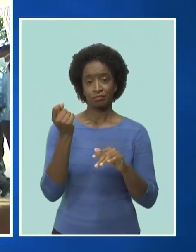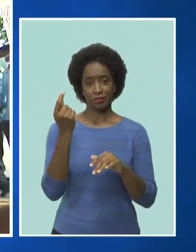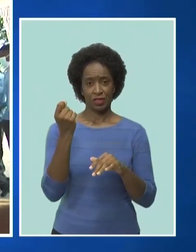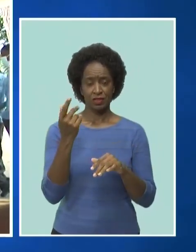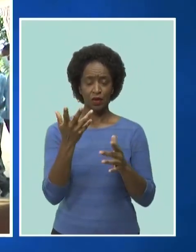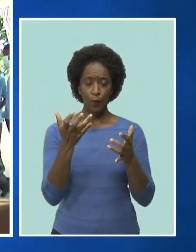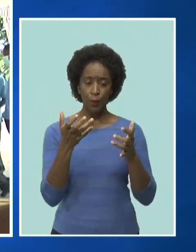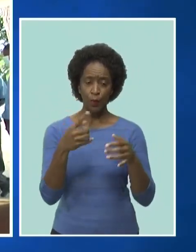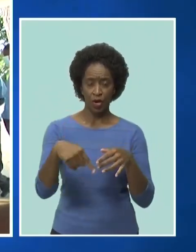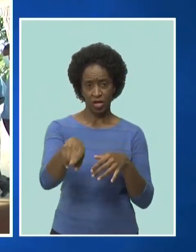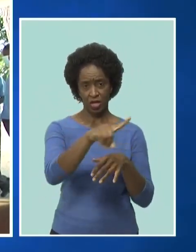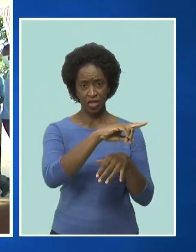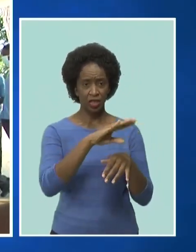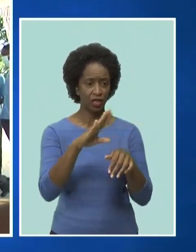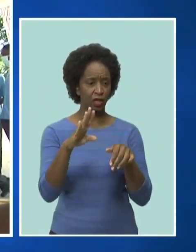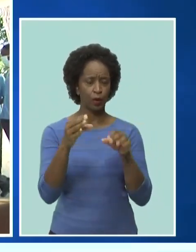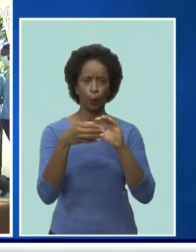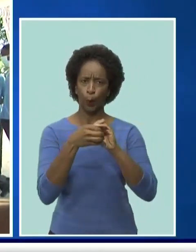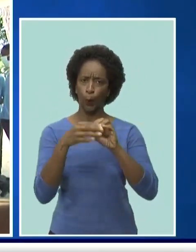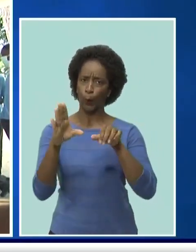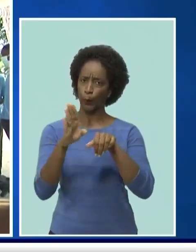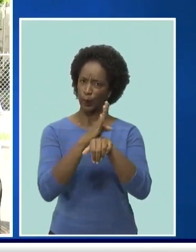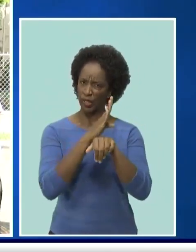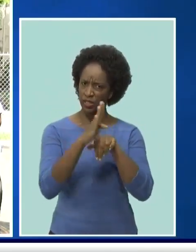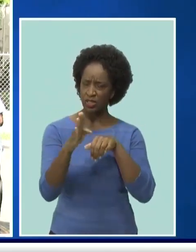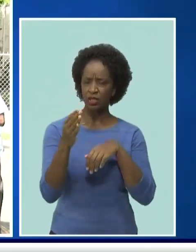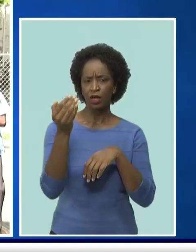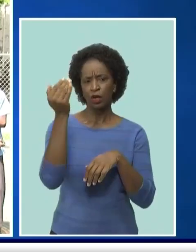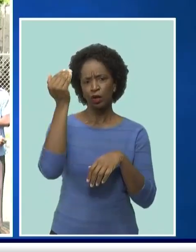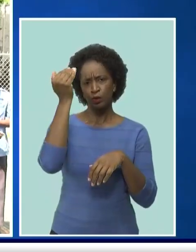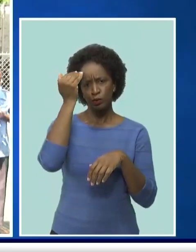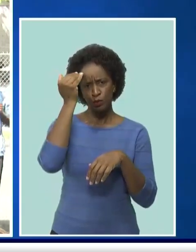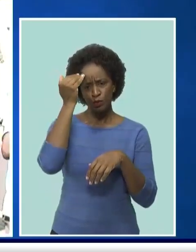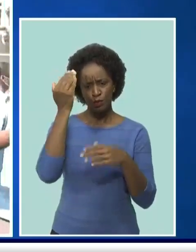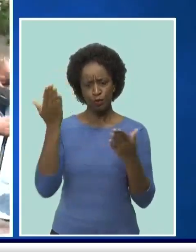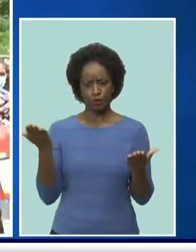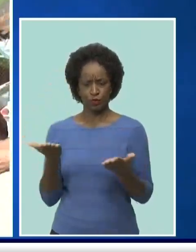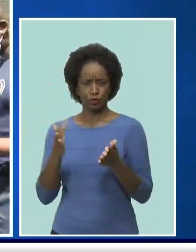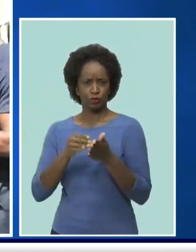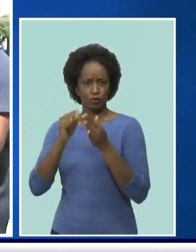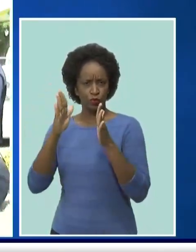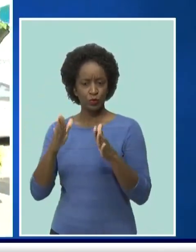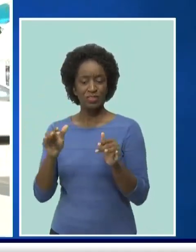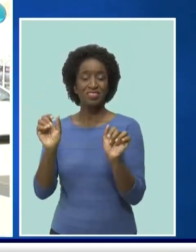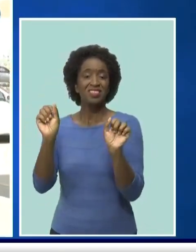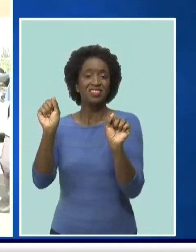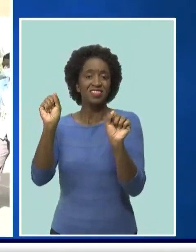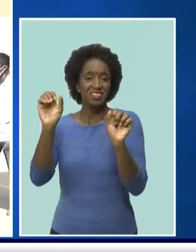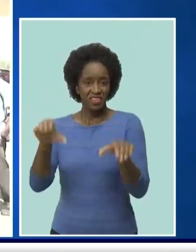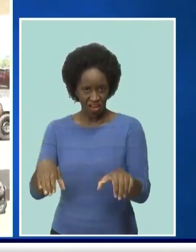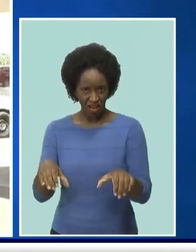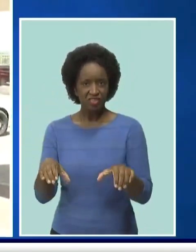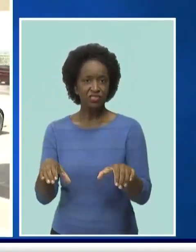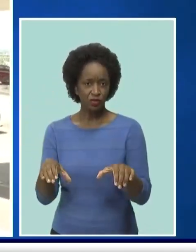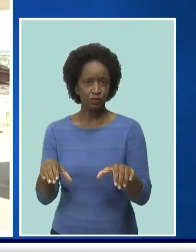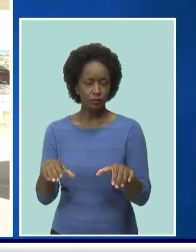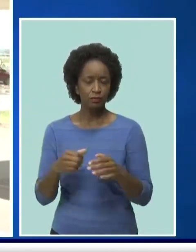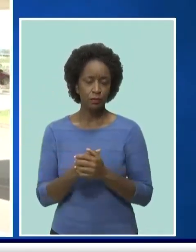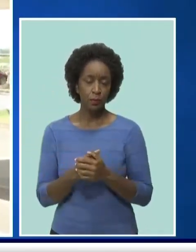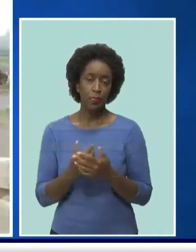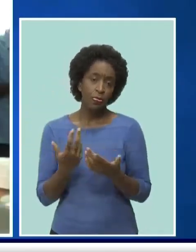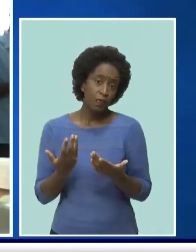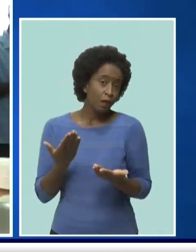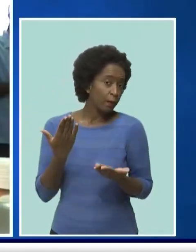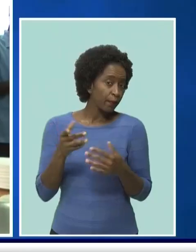businesses, entrepreneurs to see what our students can do. Sometimes it just takes a